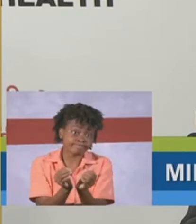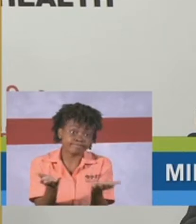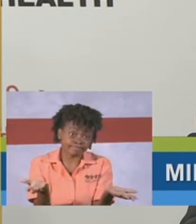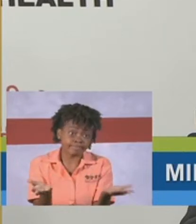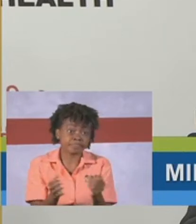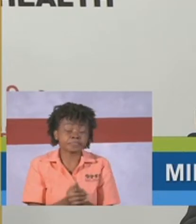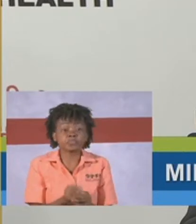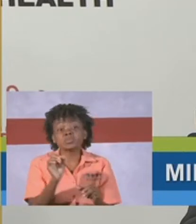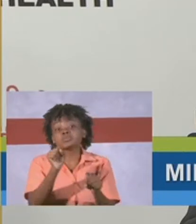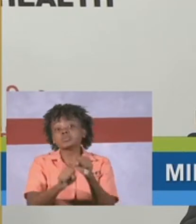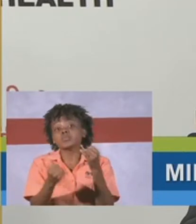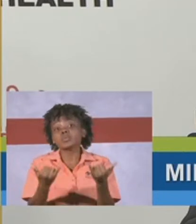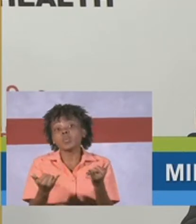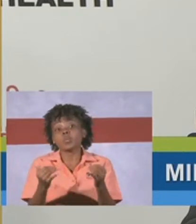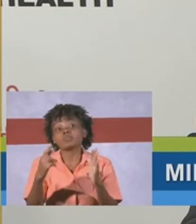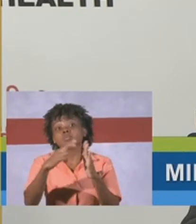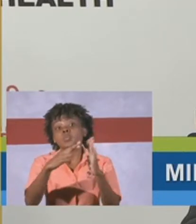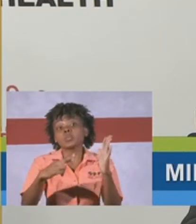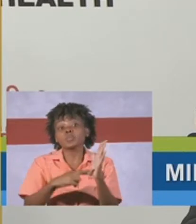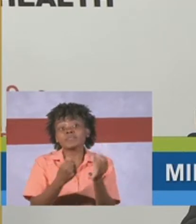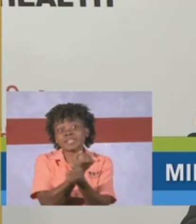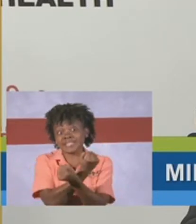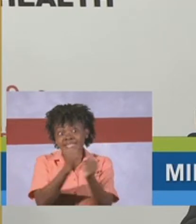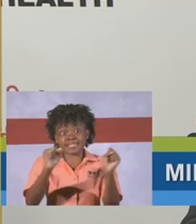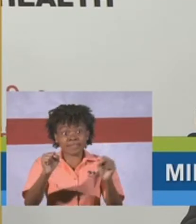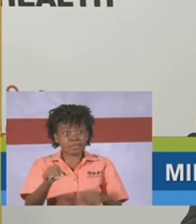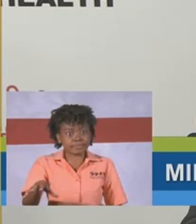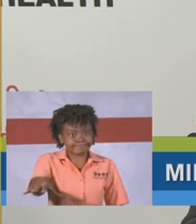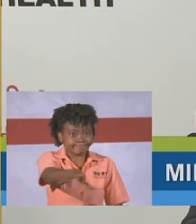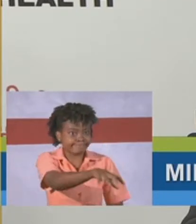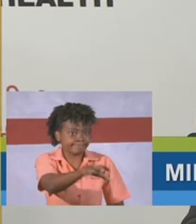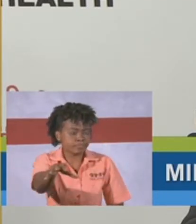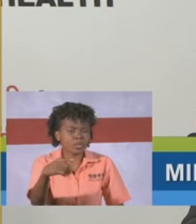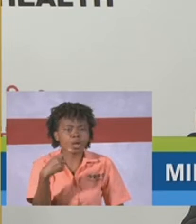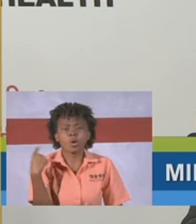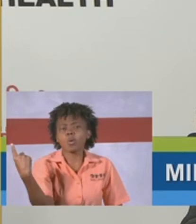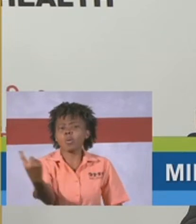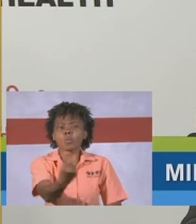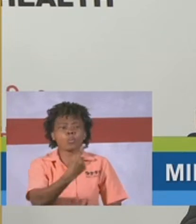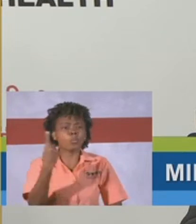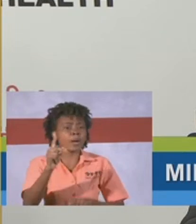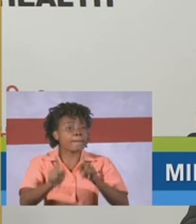persons, masking except when you are eating or drinking,